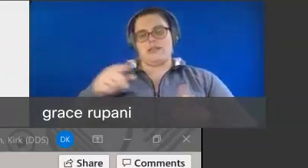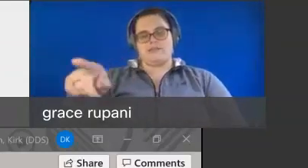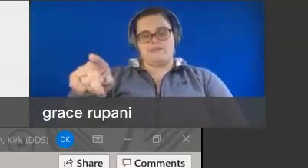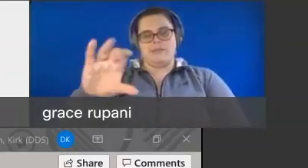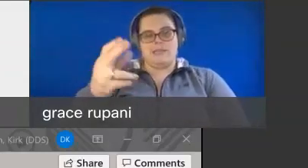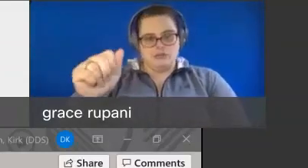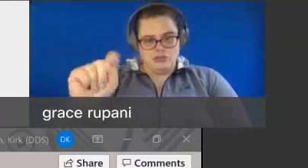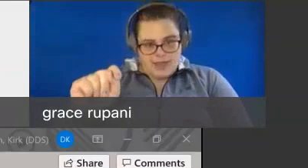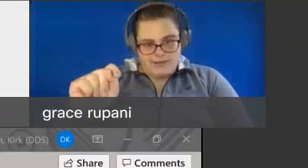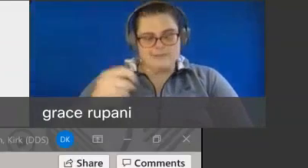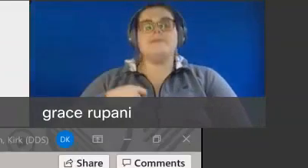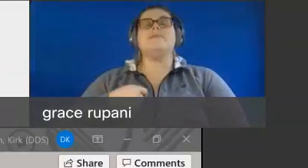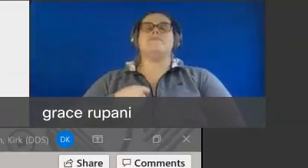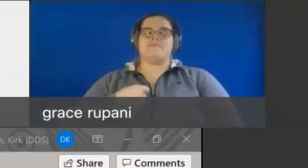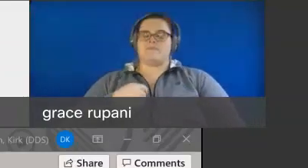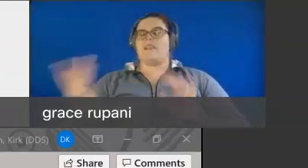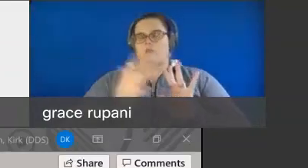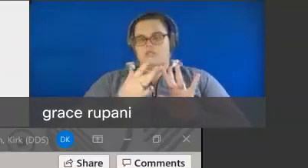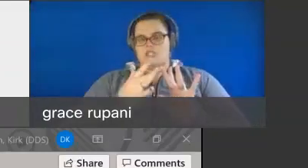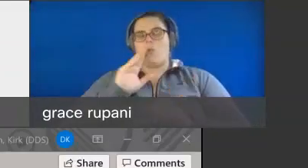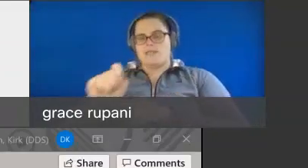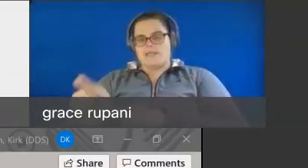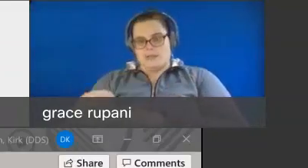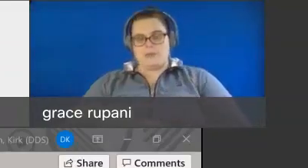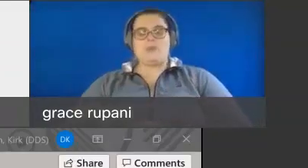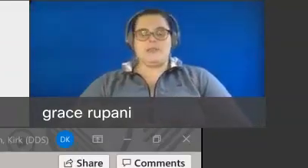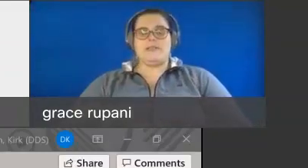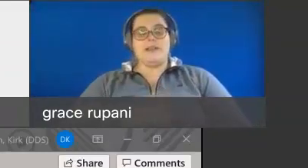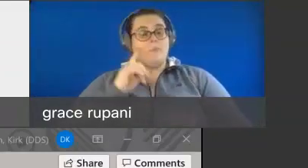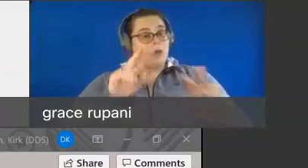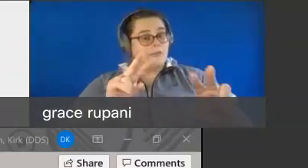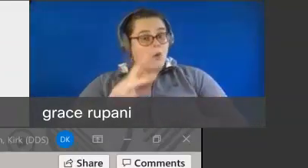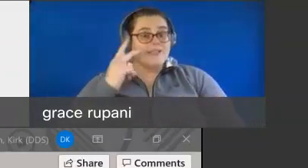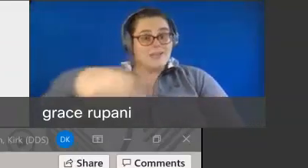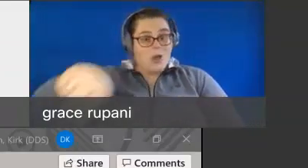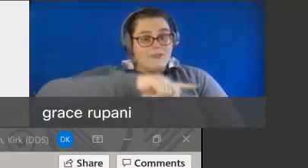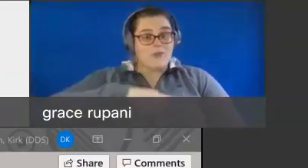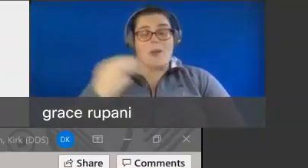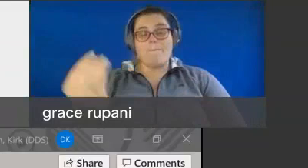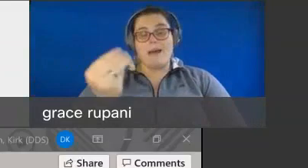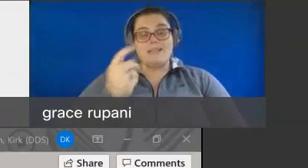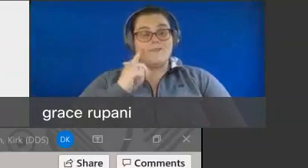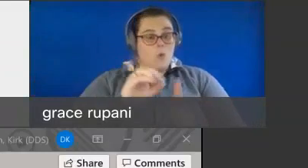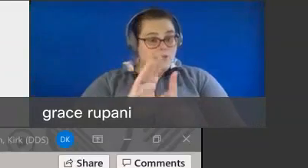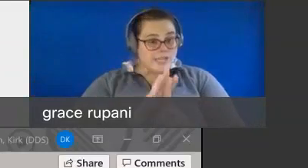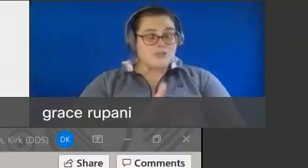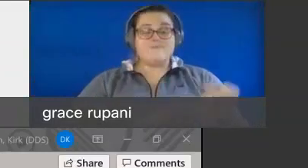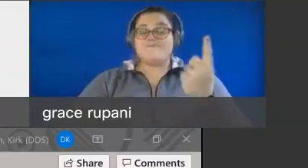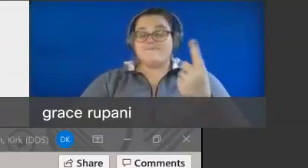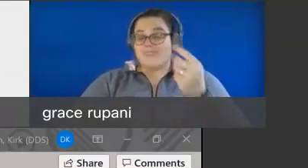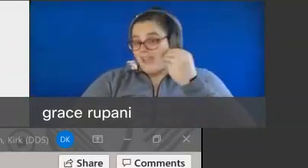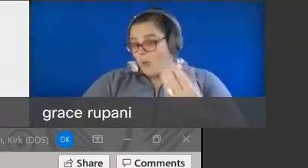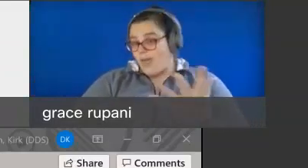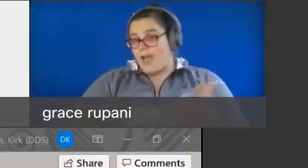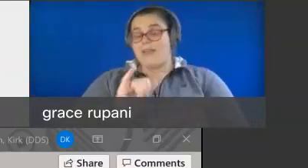to seeing you all Monday for orientation. Just another FYI, this program will officially kick